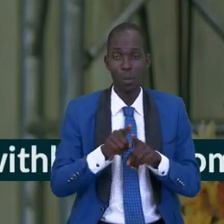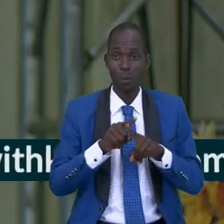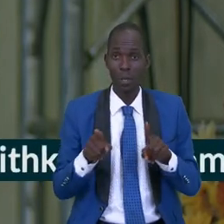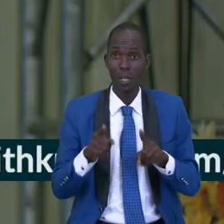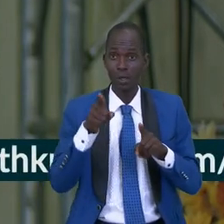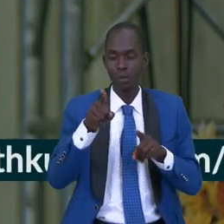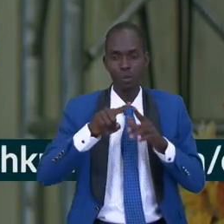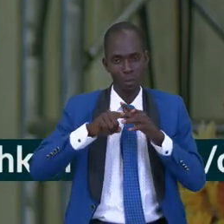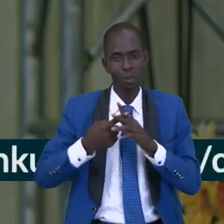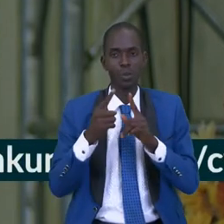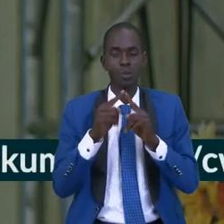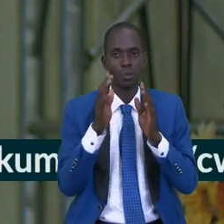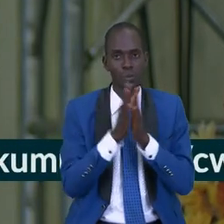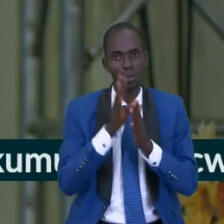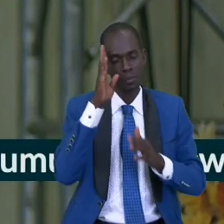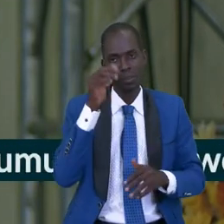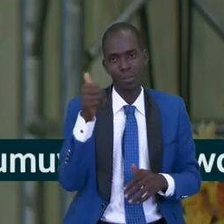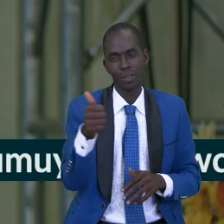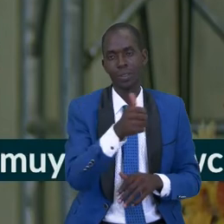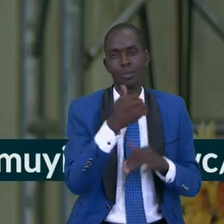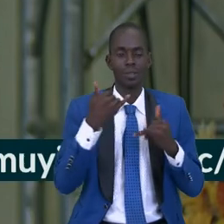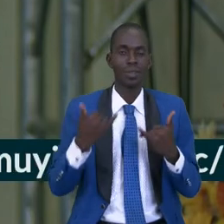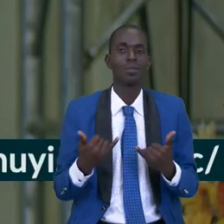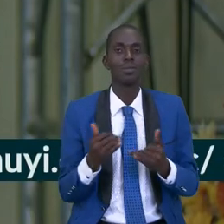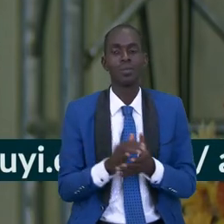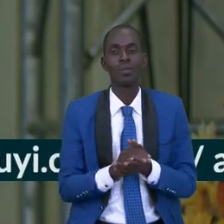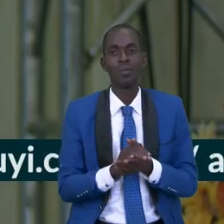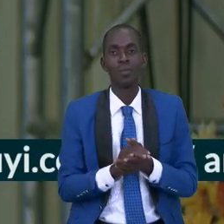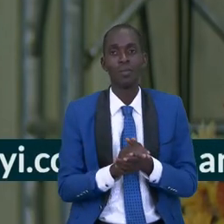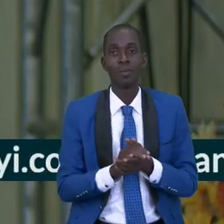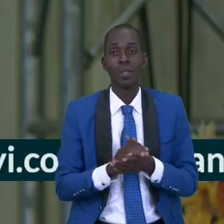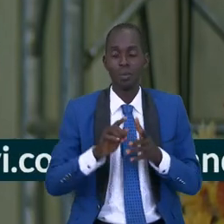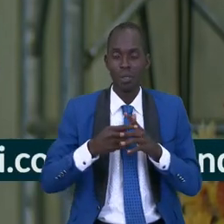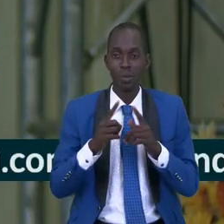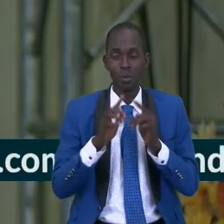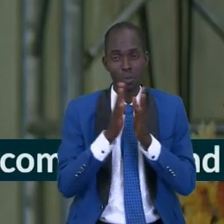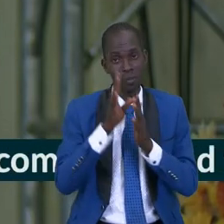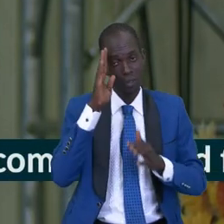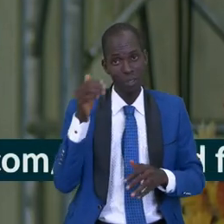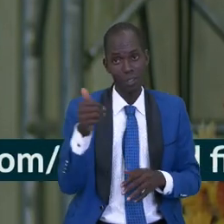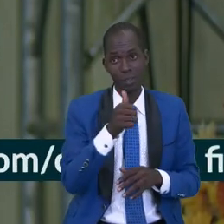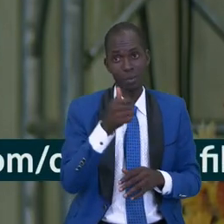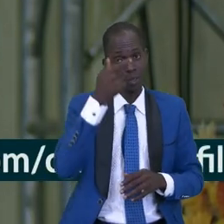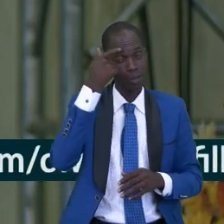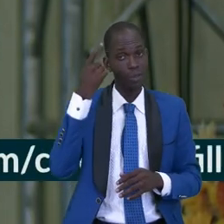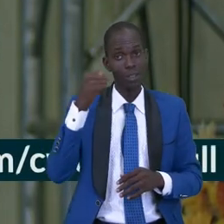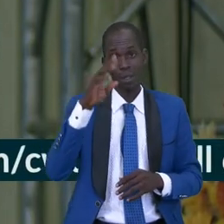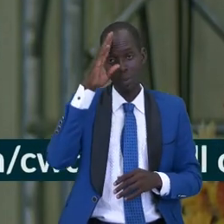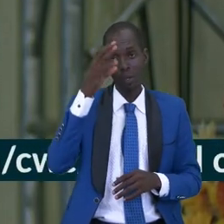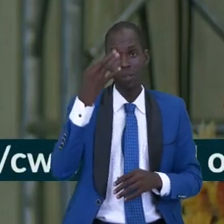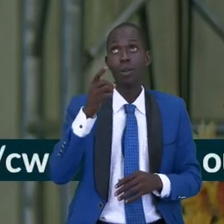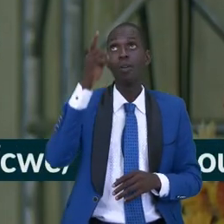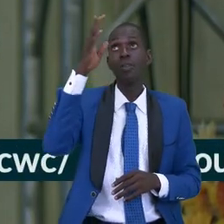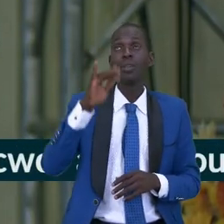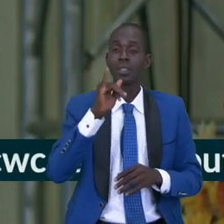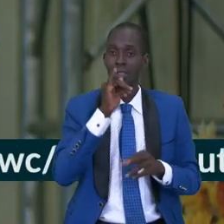We are waiting, we are watching. The man of God is ready.